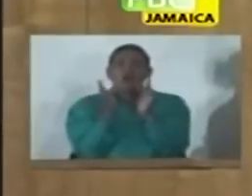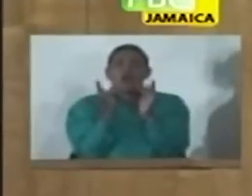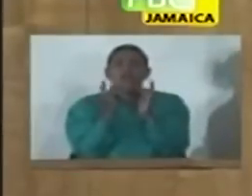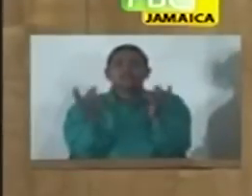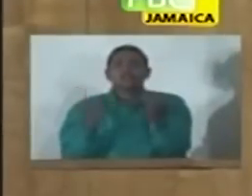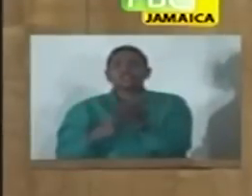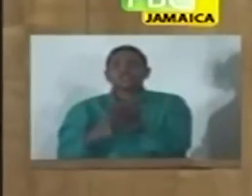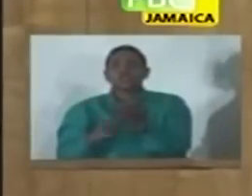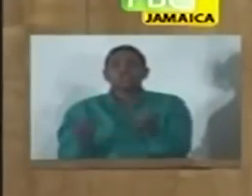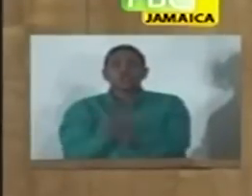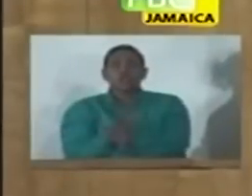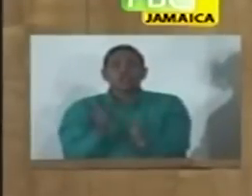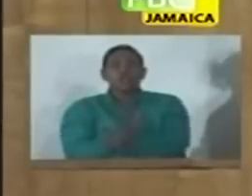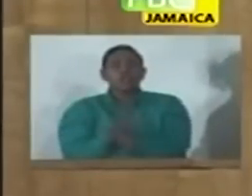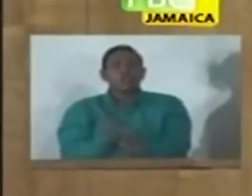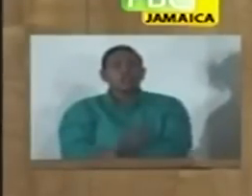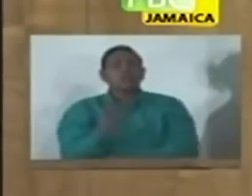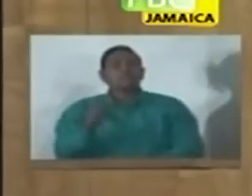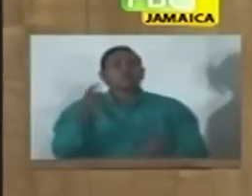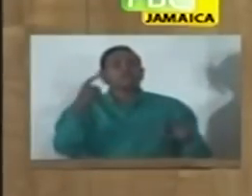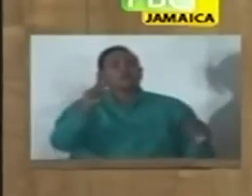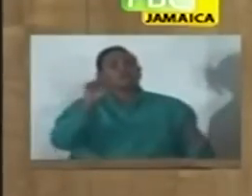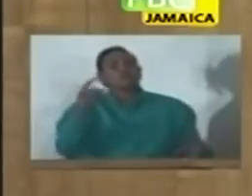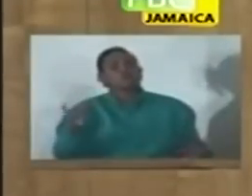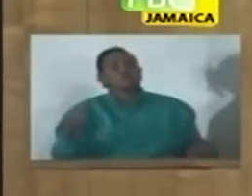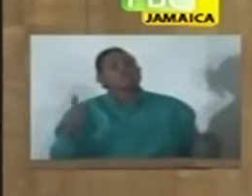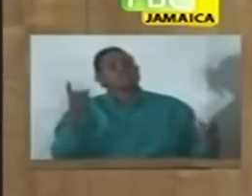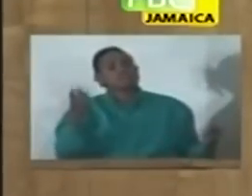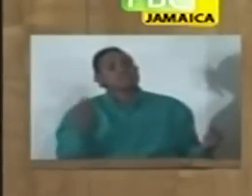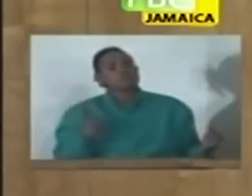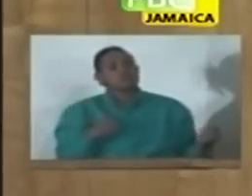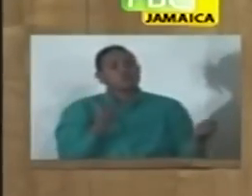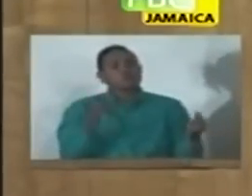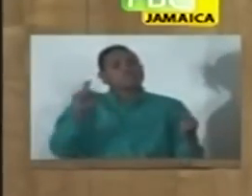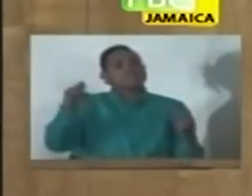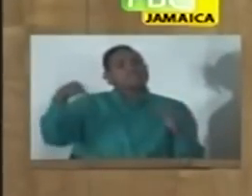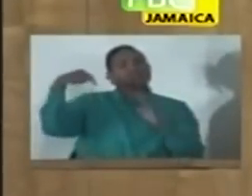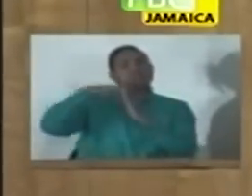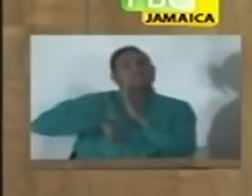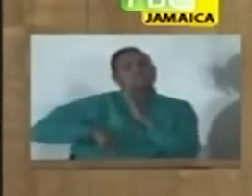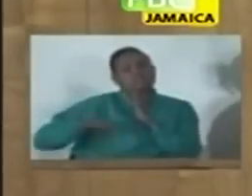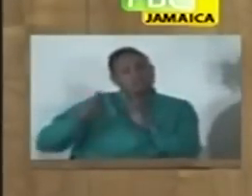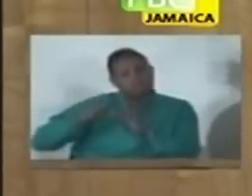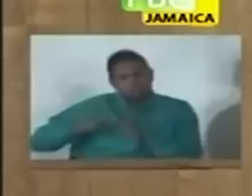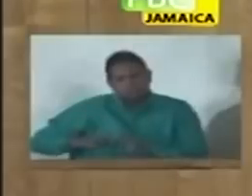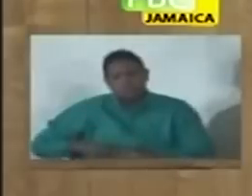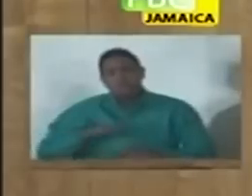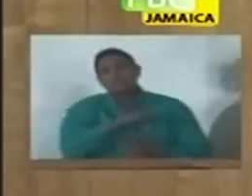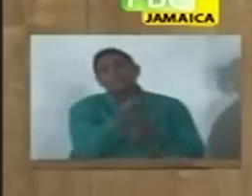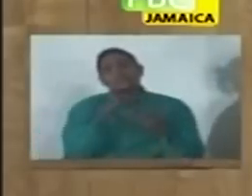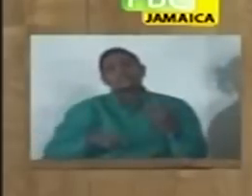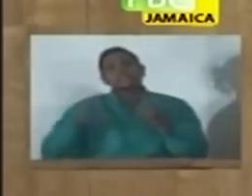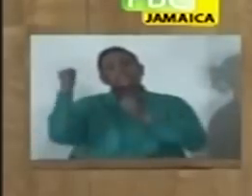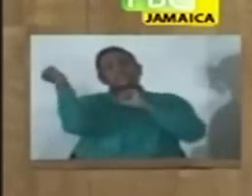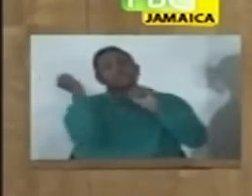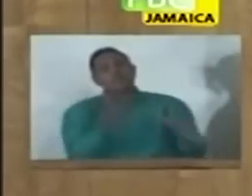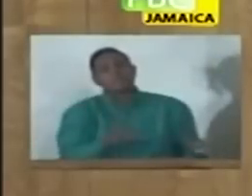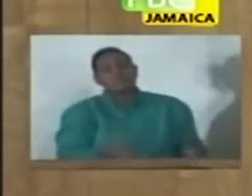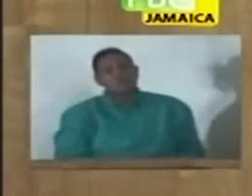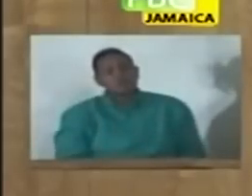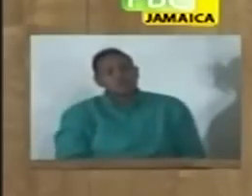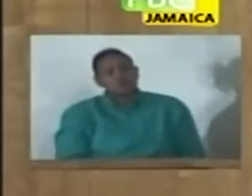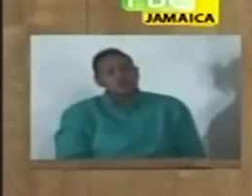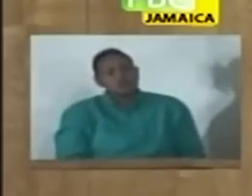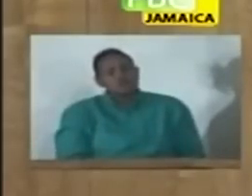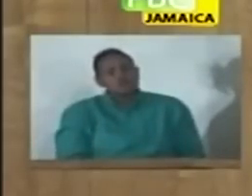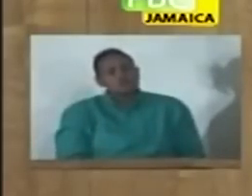place in 2018. Did we do the necessary debriefing of these deportees? No, the government